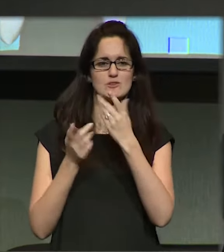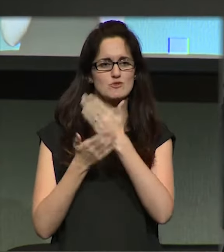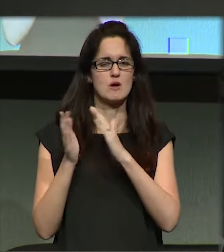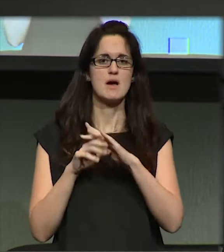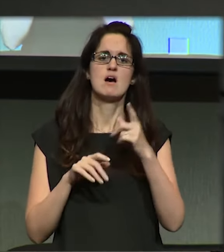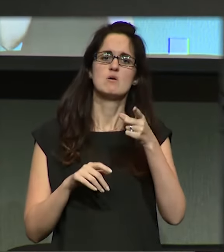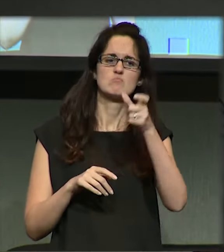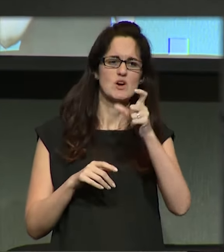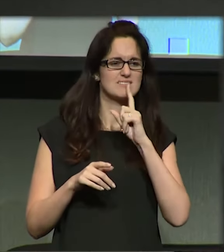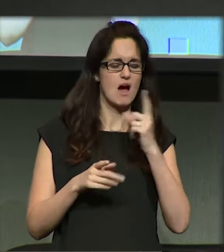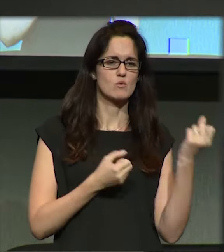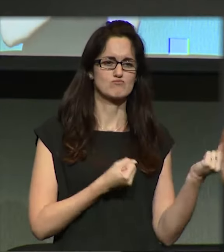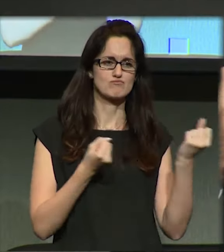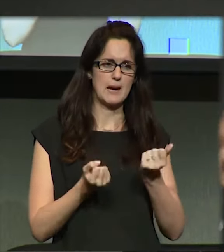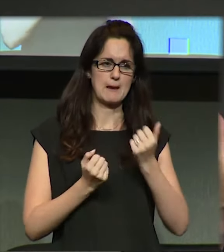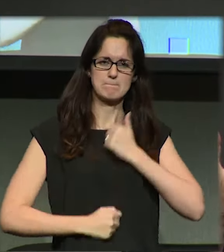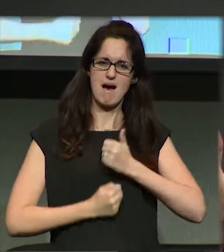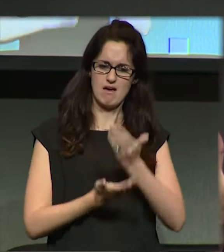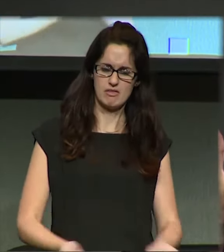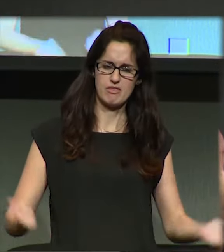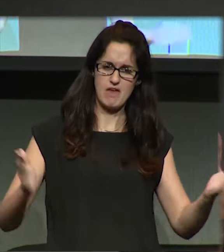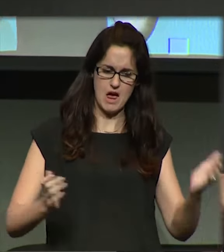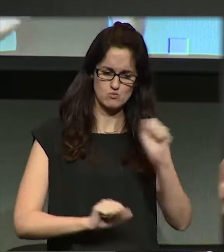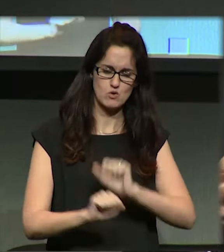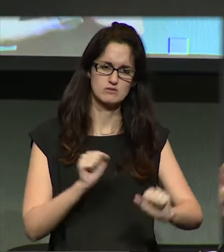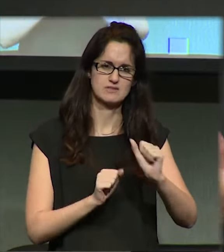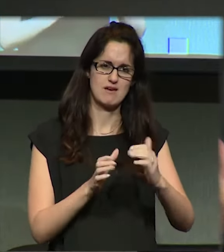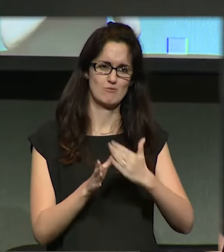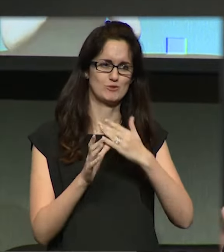that and you think, man, how the hell do you make sense of that? You know,